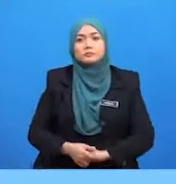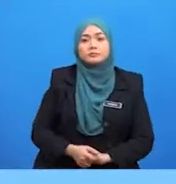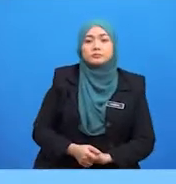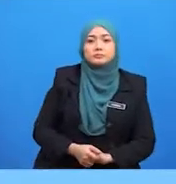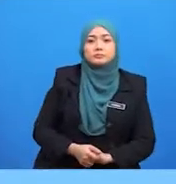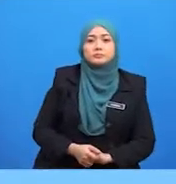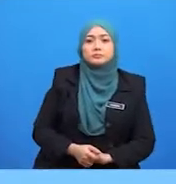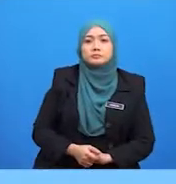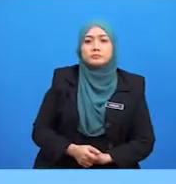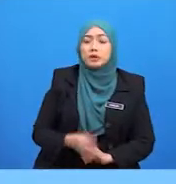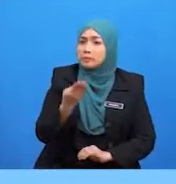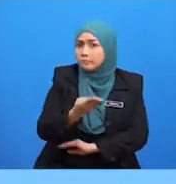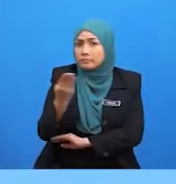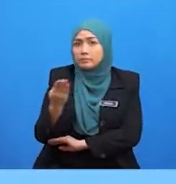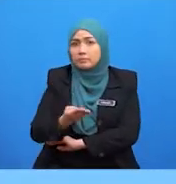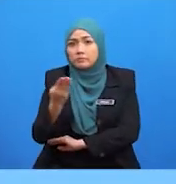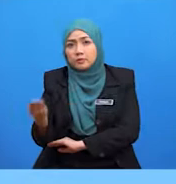or even a thing.